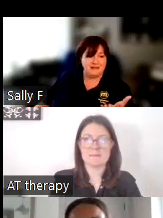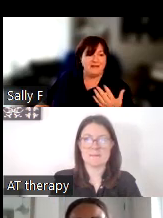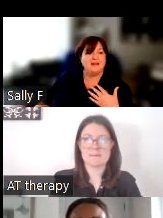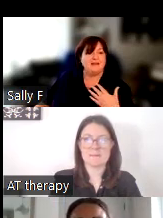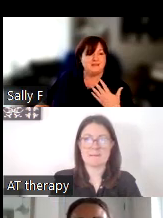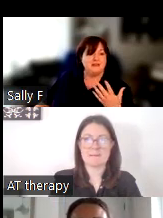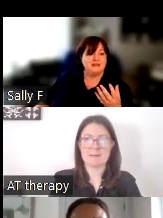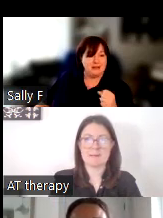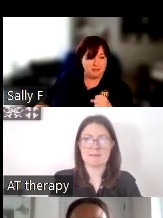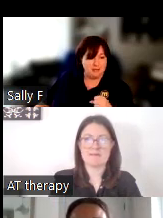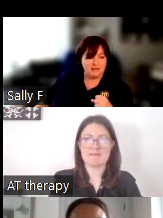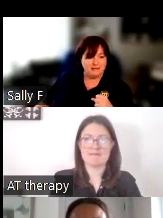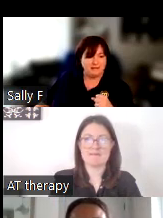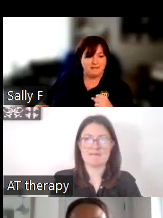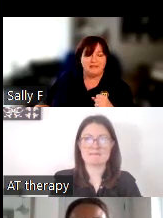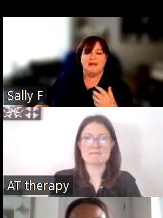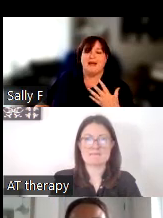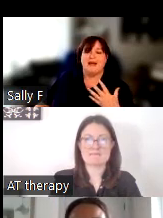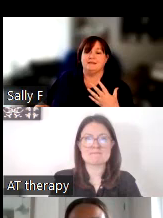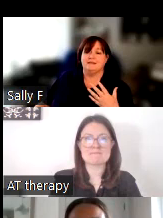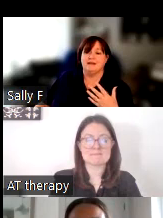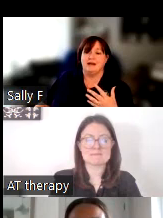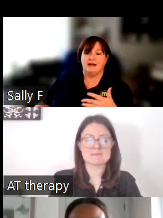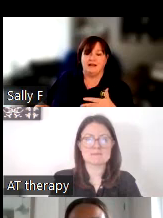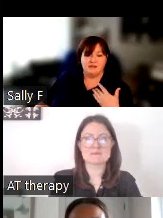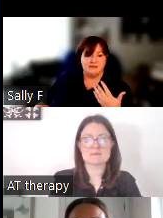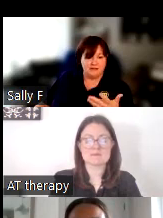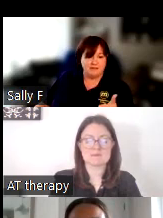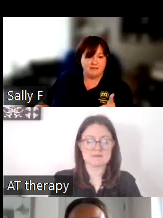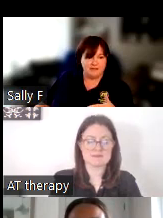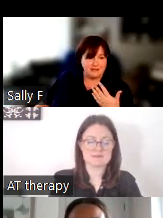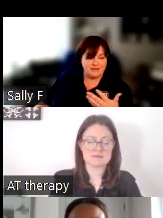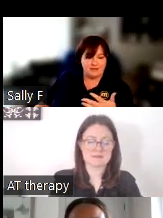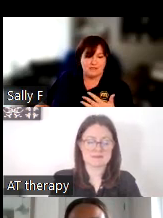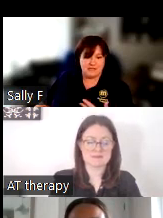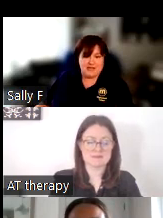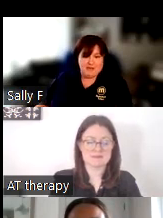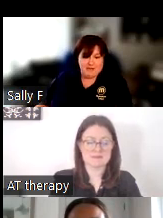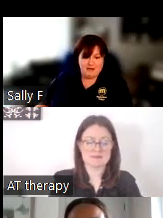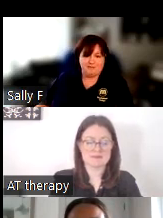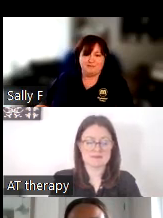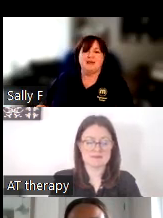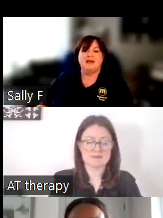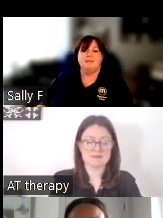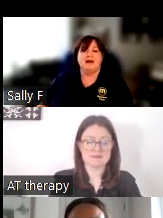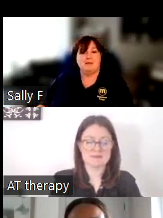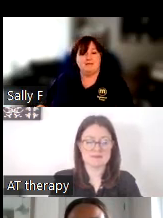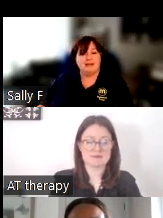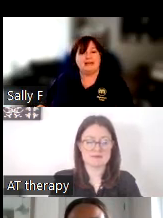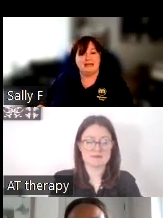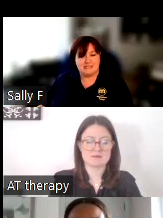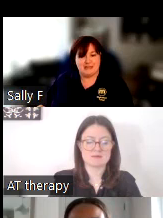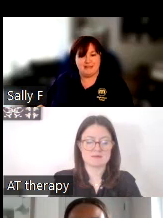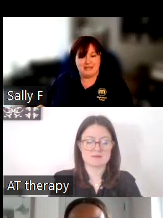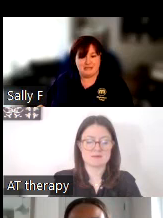past, I used to keep quiet and I used to find it difficult to say how I felt. But